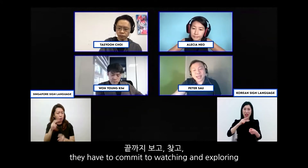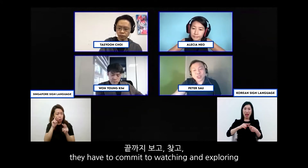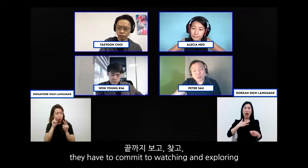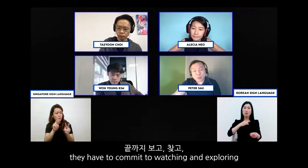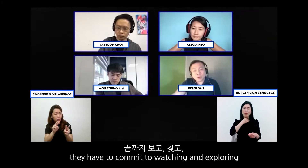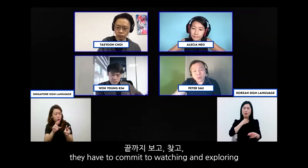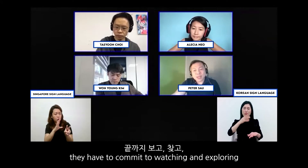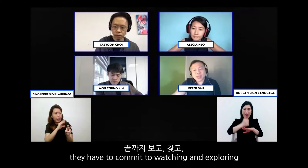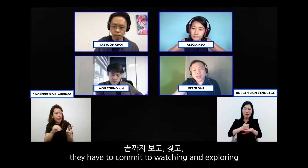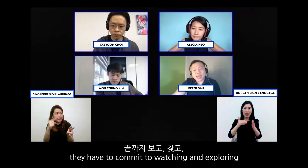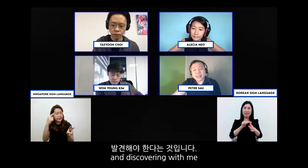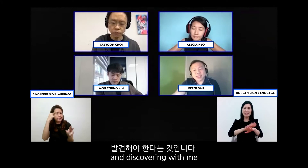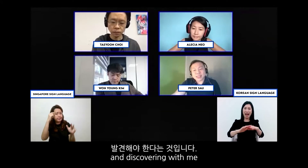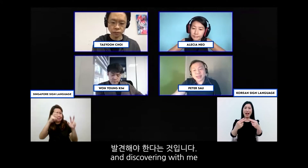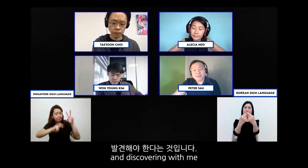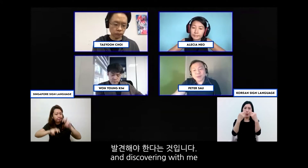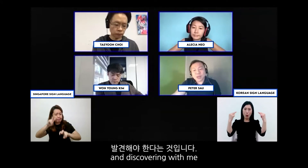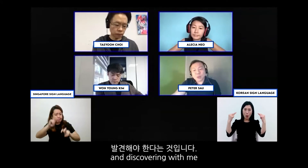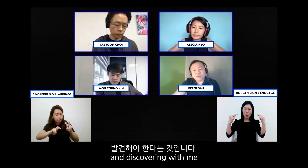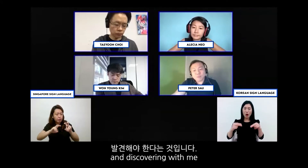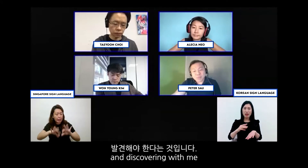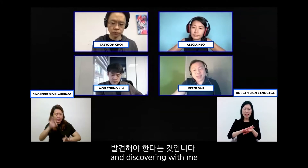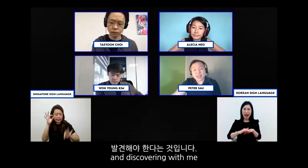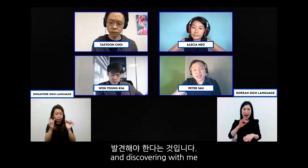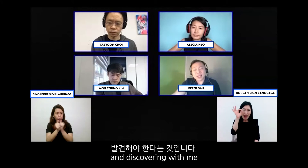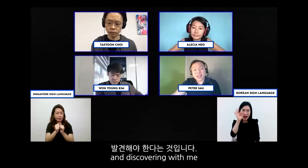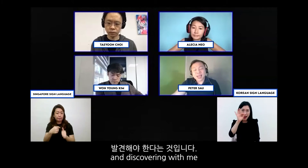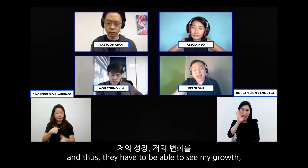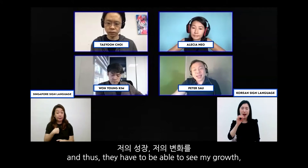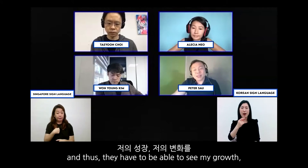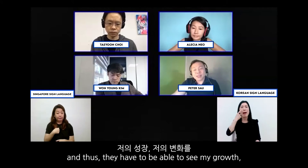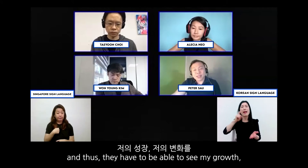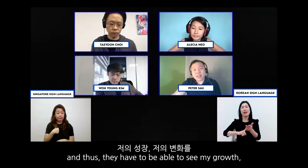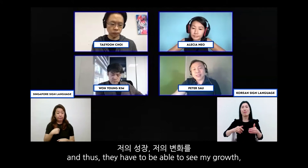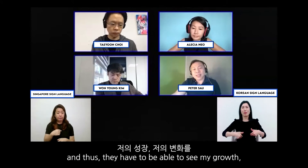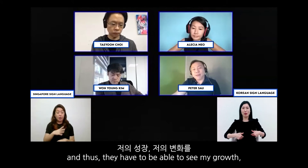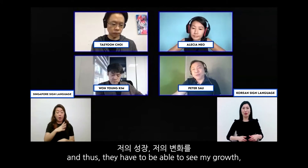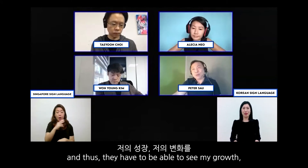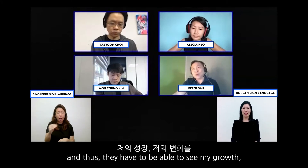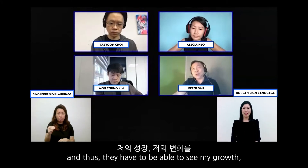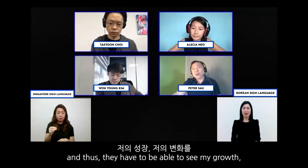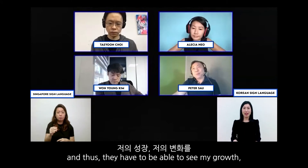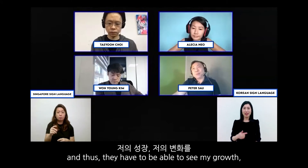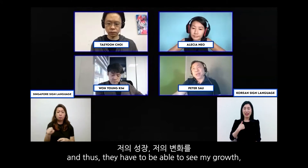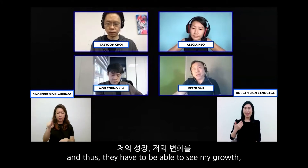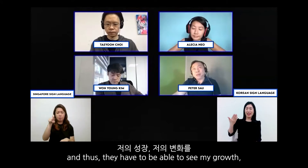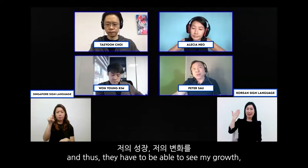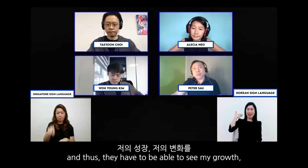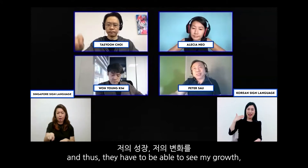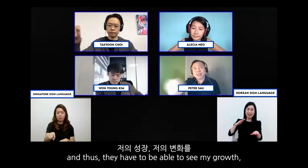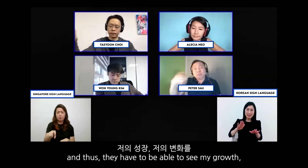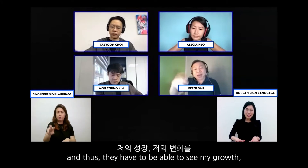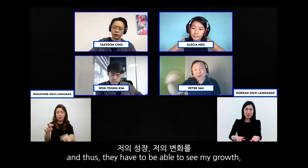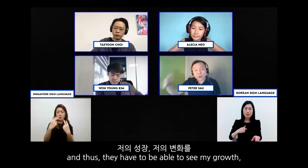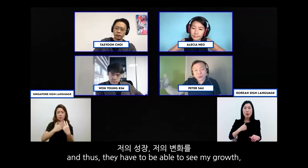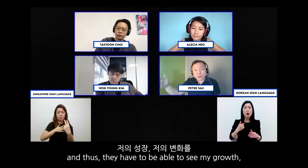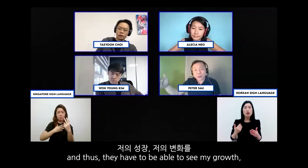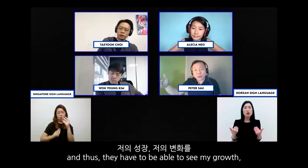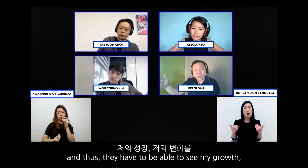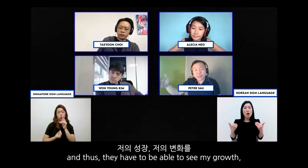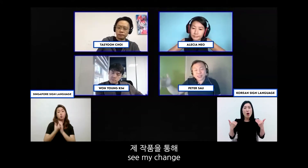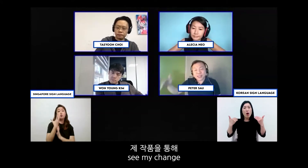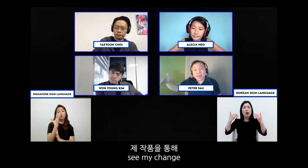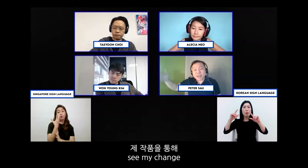and exploring and discovering with me. And thus, they have to be able to see my